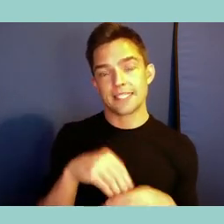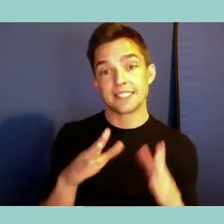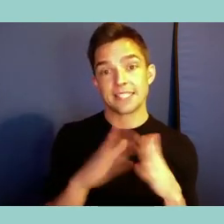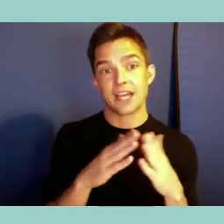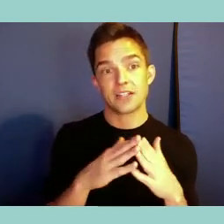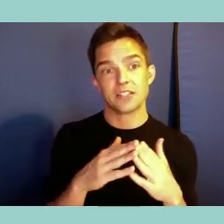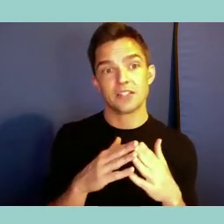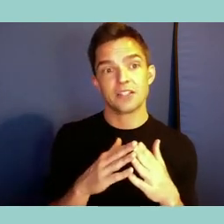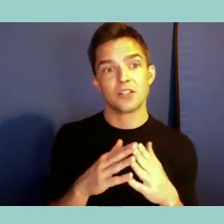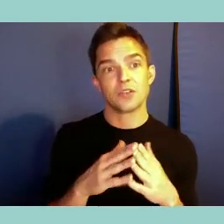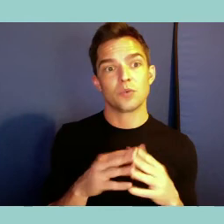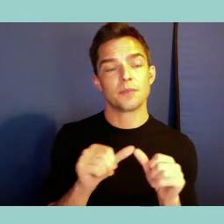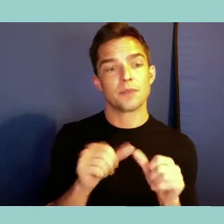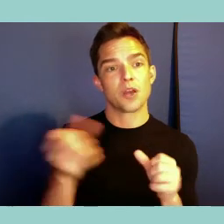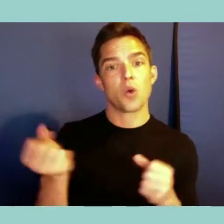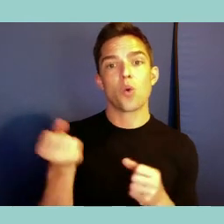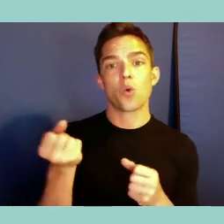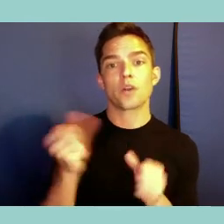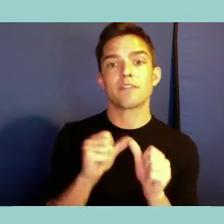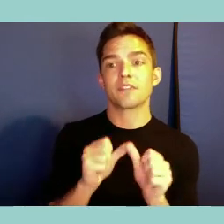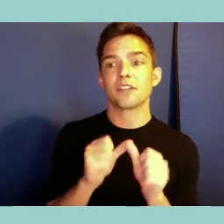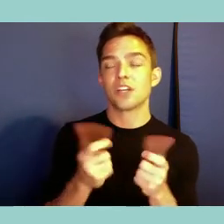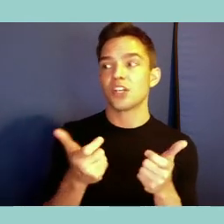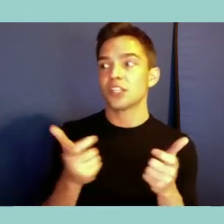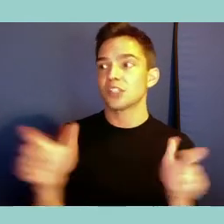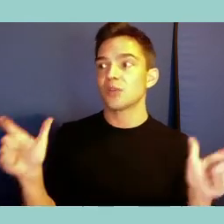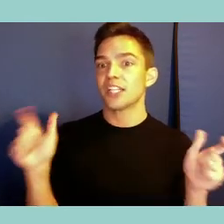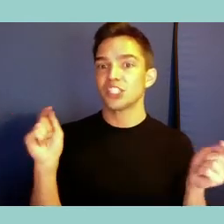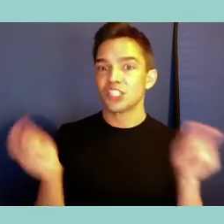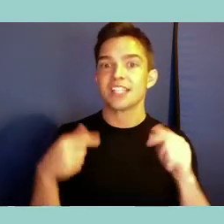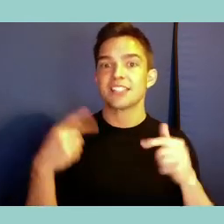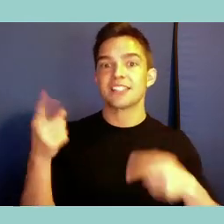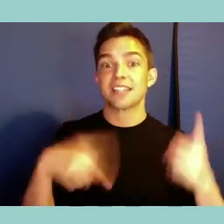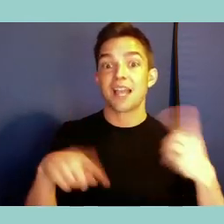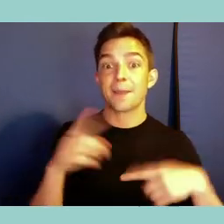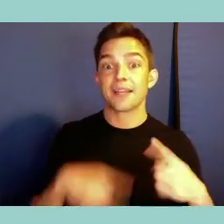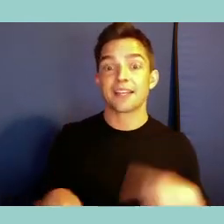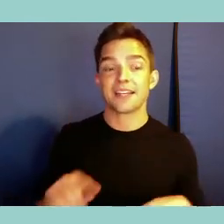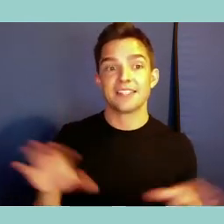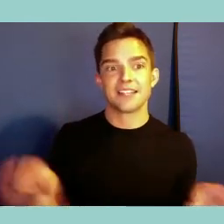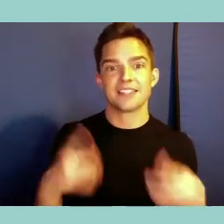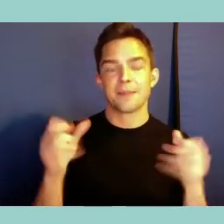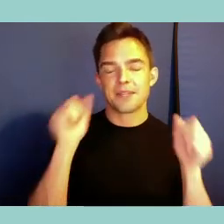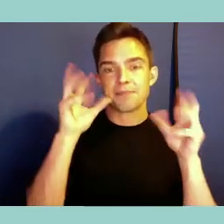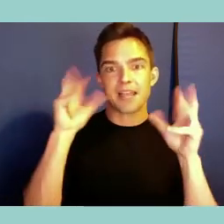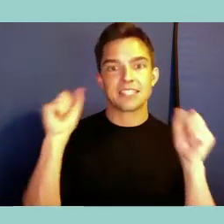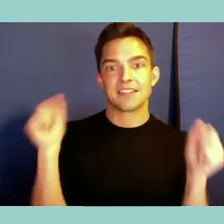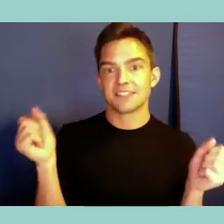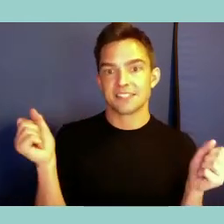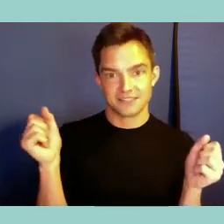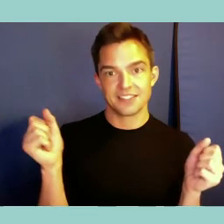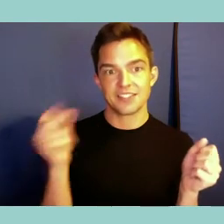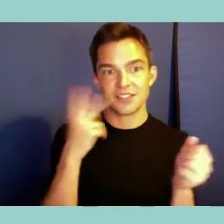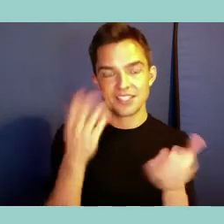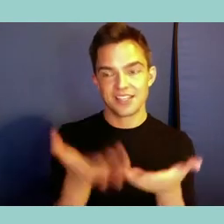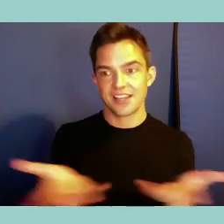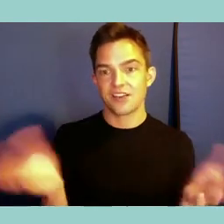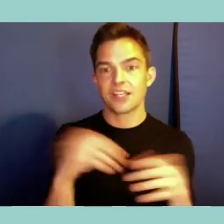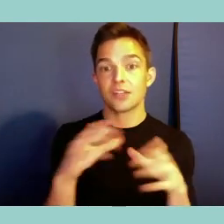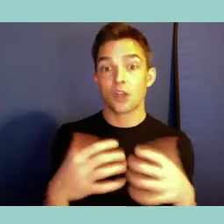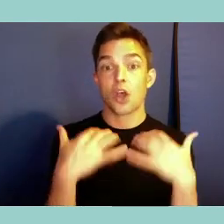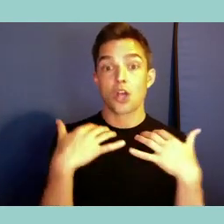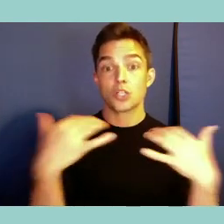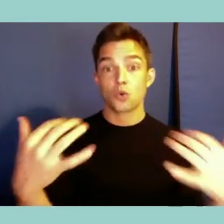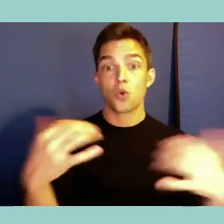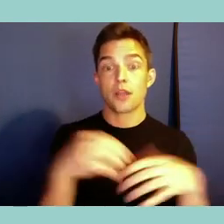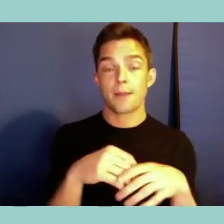began holding forth. Great change was coming, he said. They had done something magnificent. You see, there in the auditorium